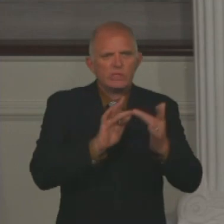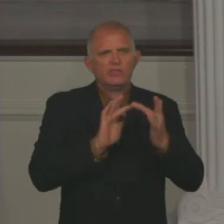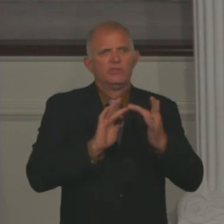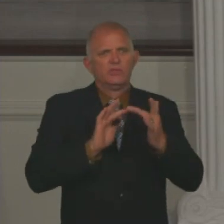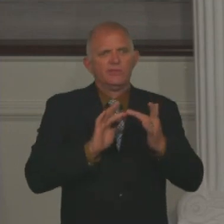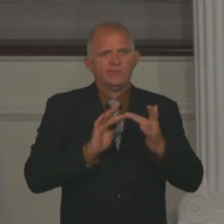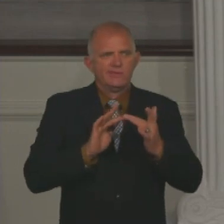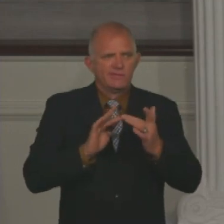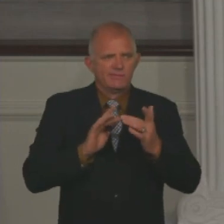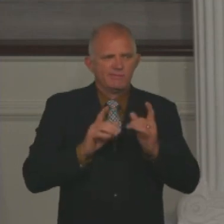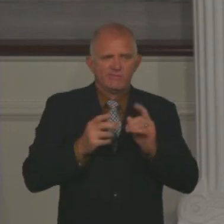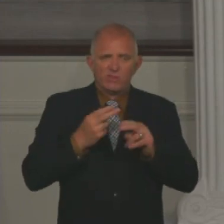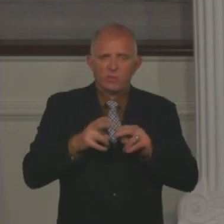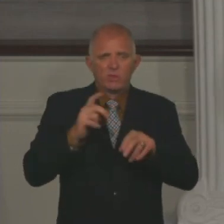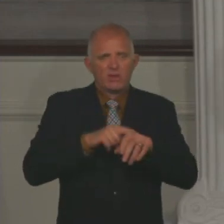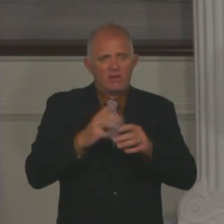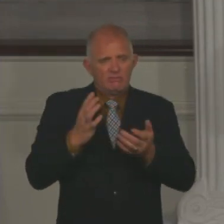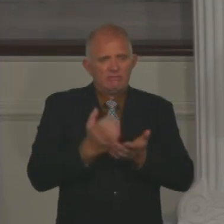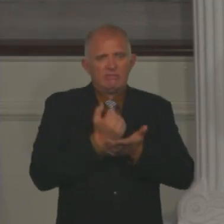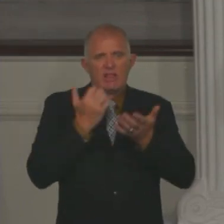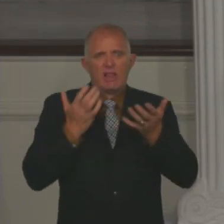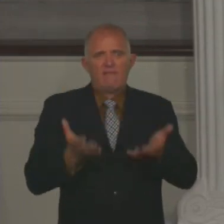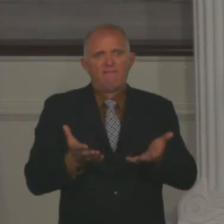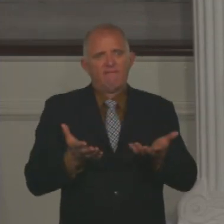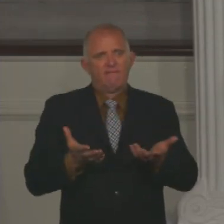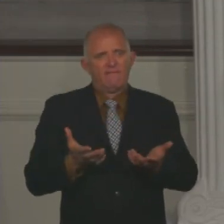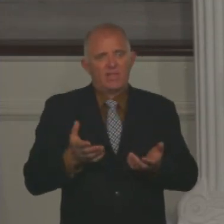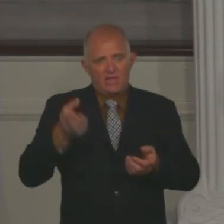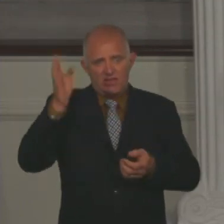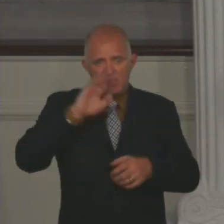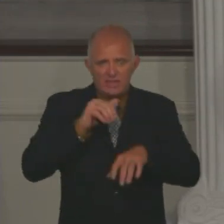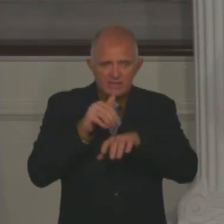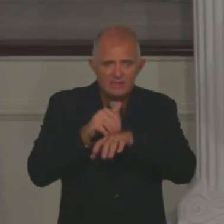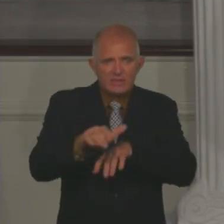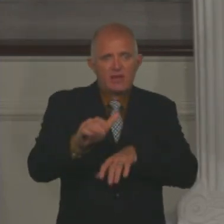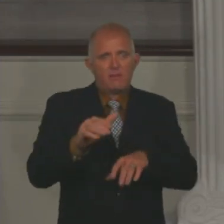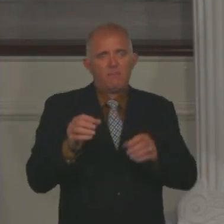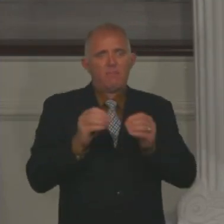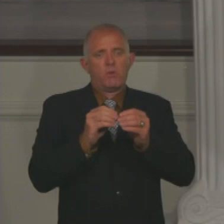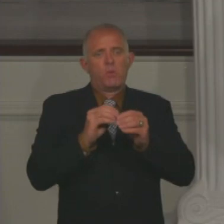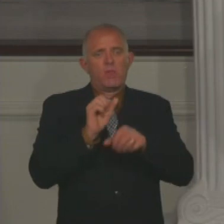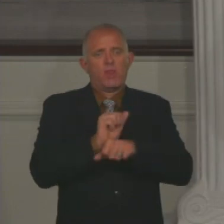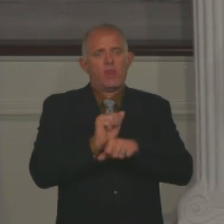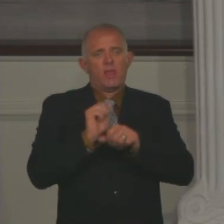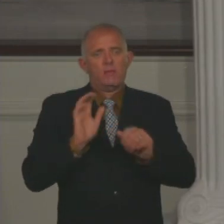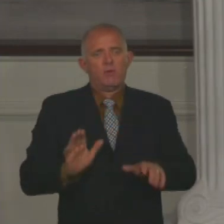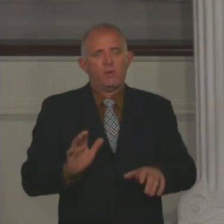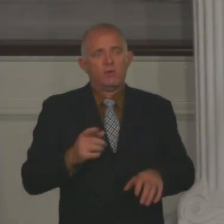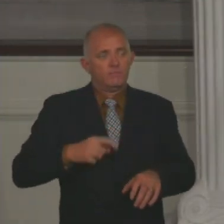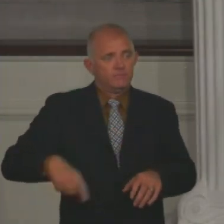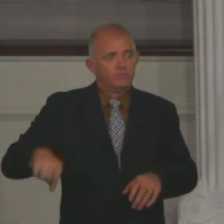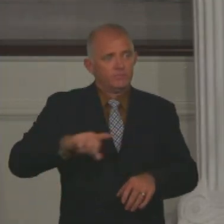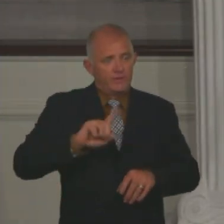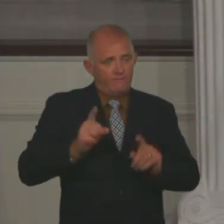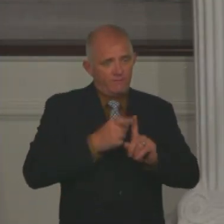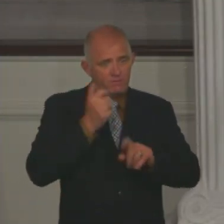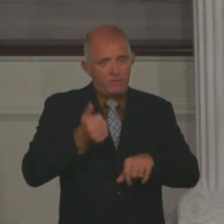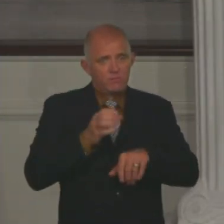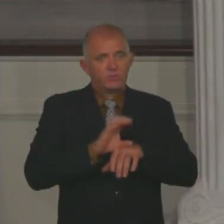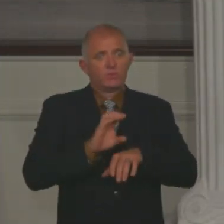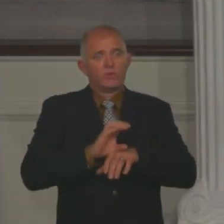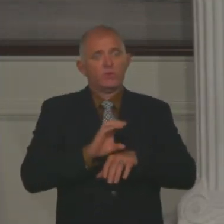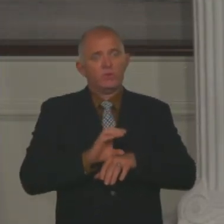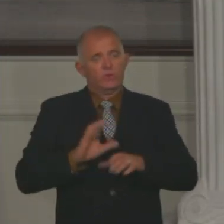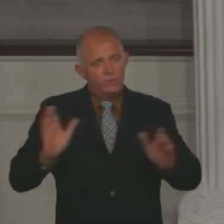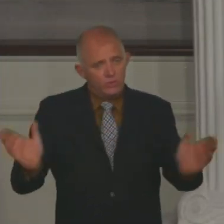that. That He'll send forth laborers. Those of us at First Baptist Church, I want to encourage